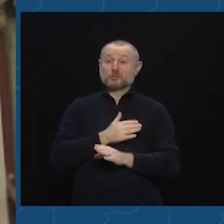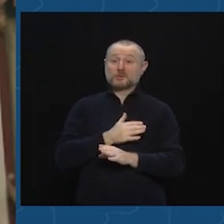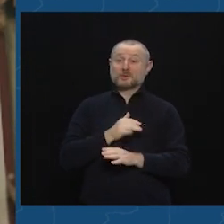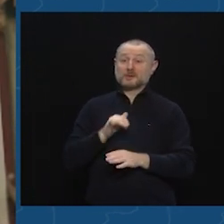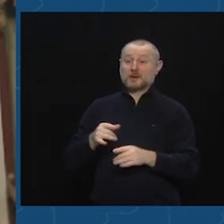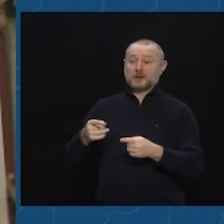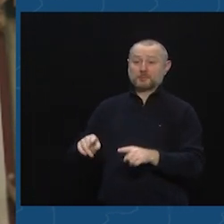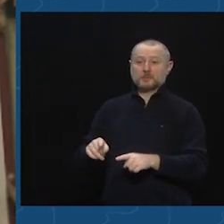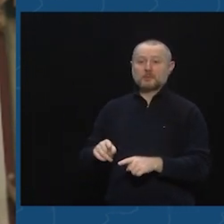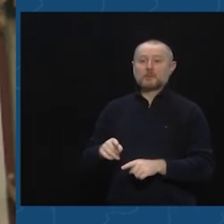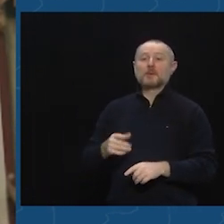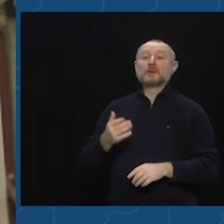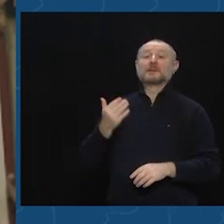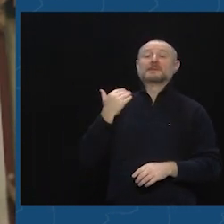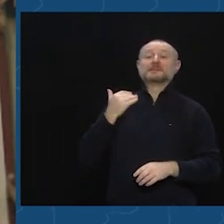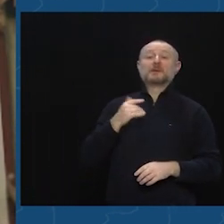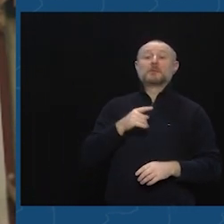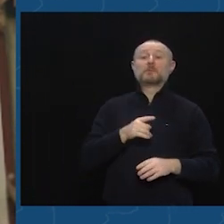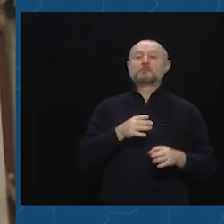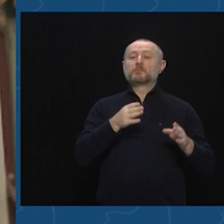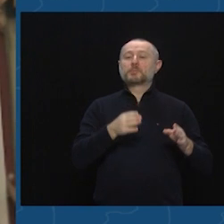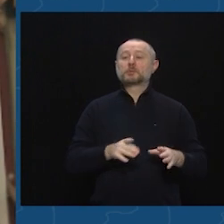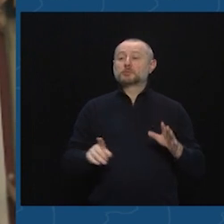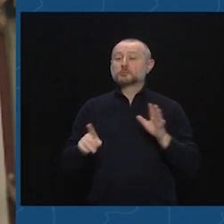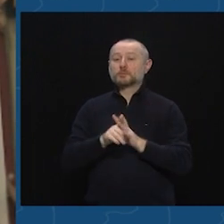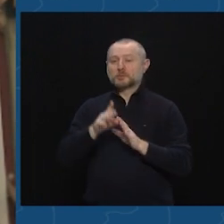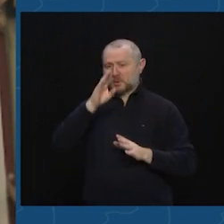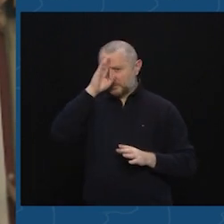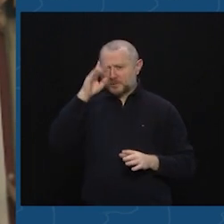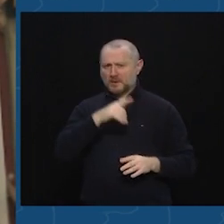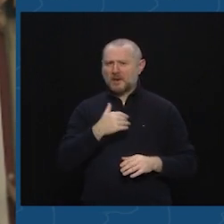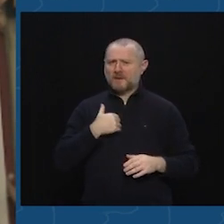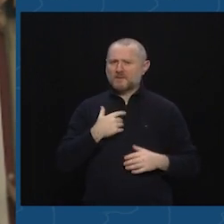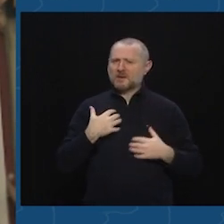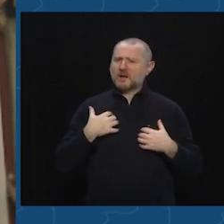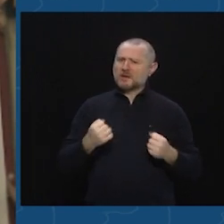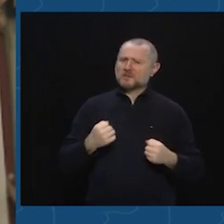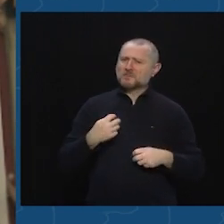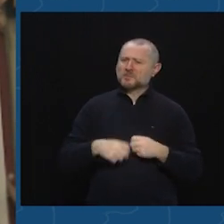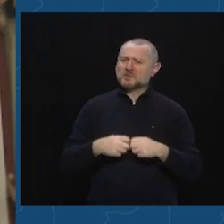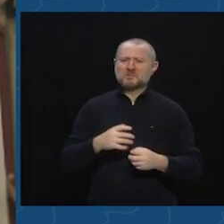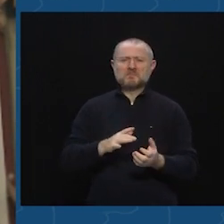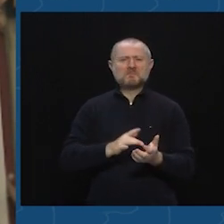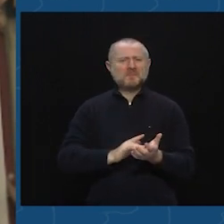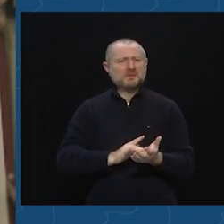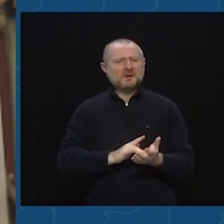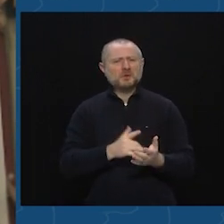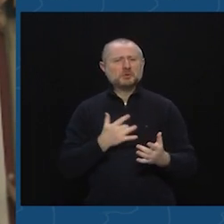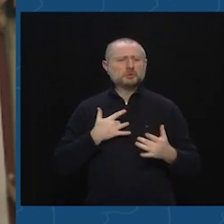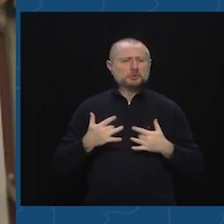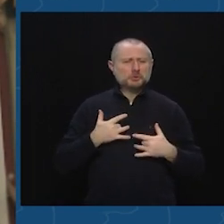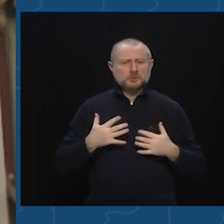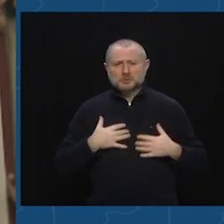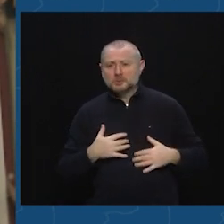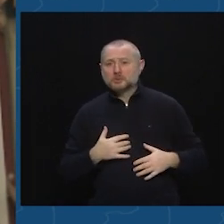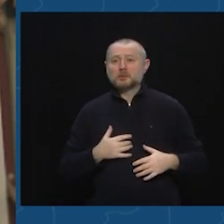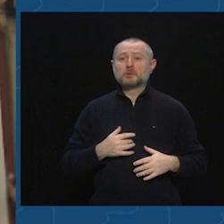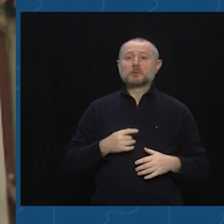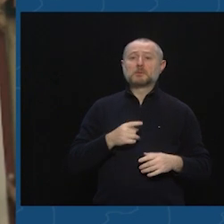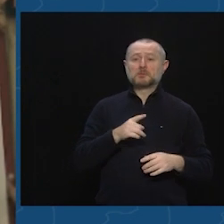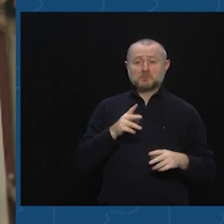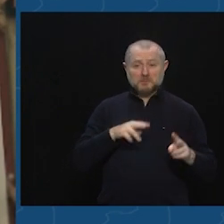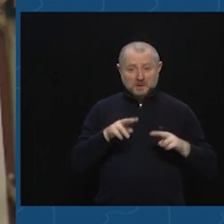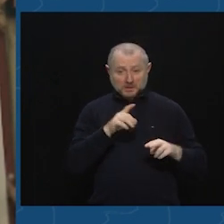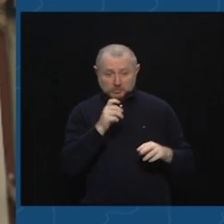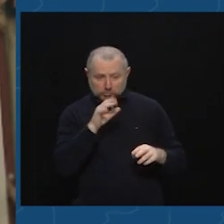to the hospital for medical concerns. And while they were there getting an x-ray, the